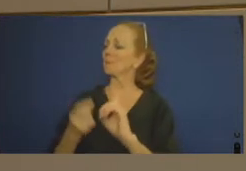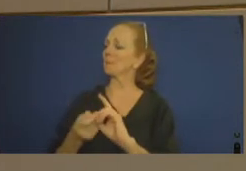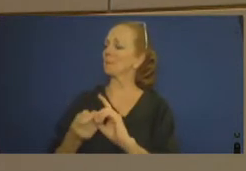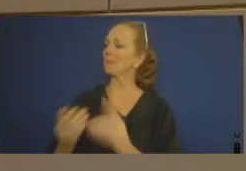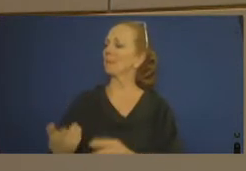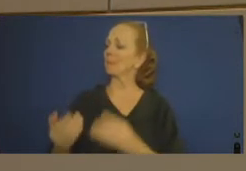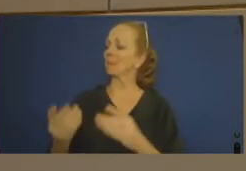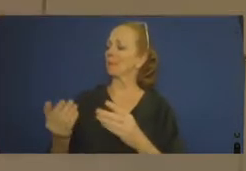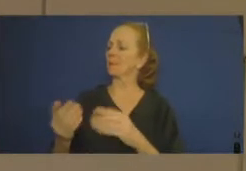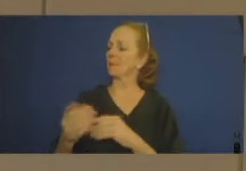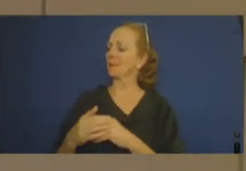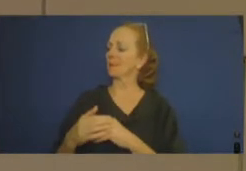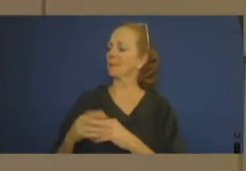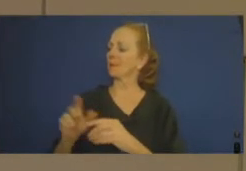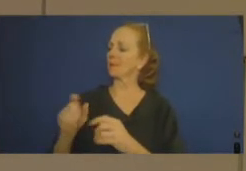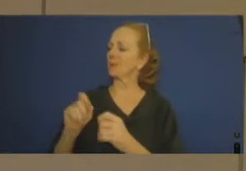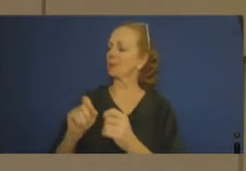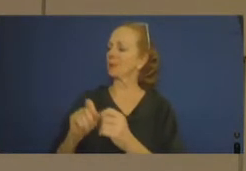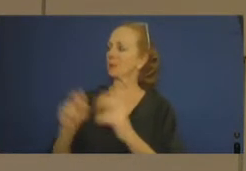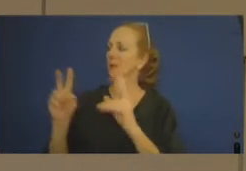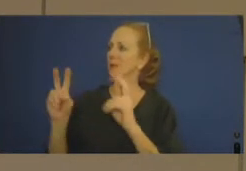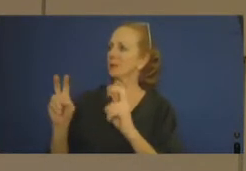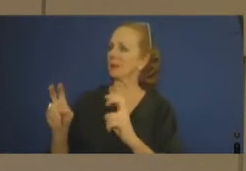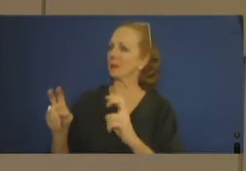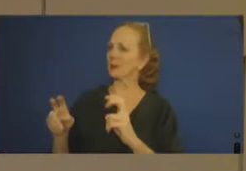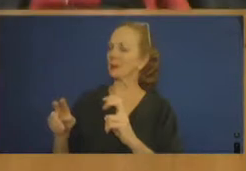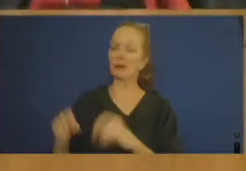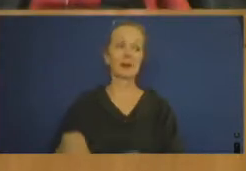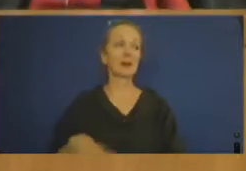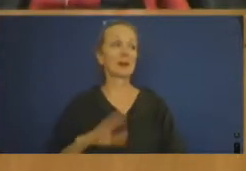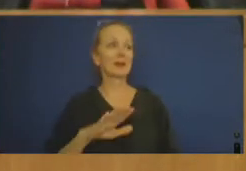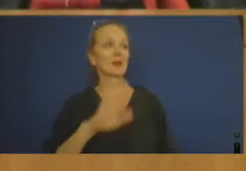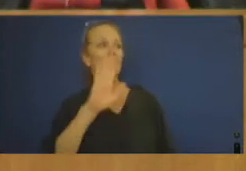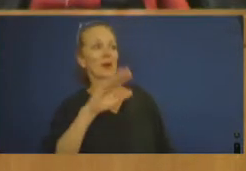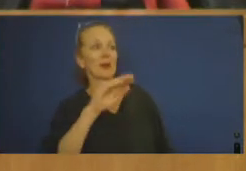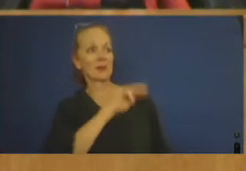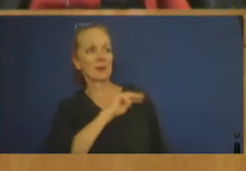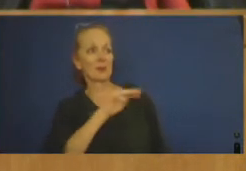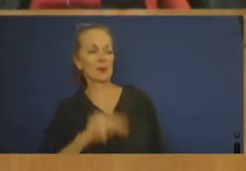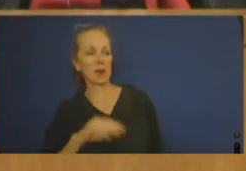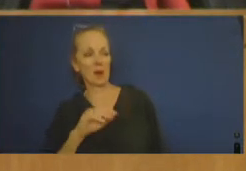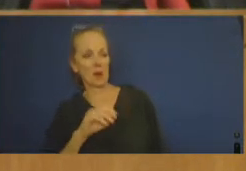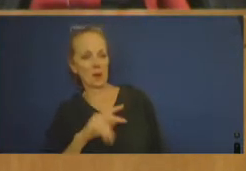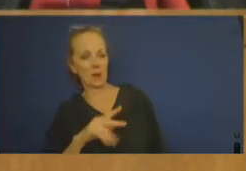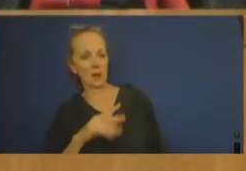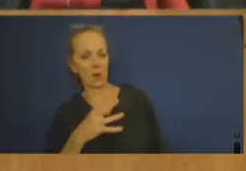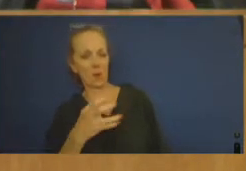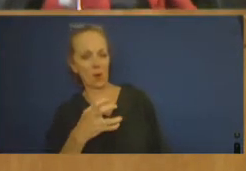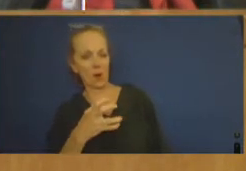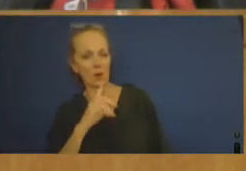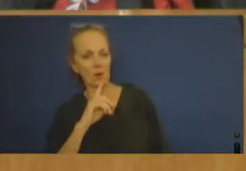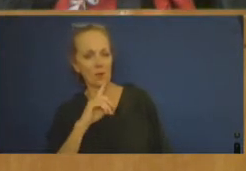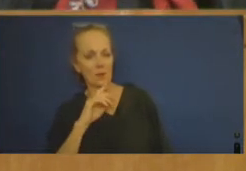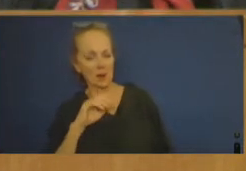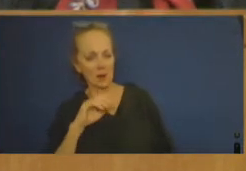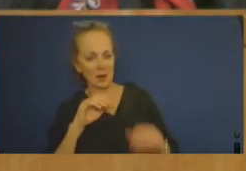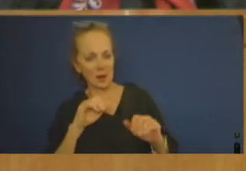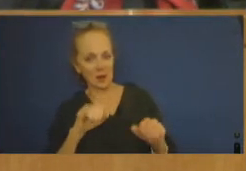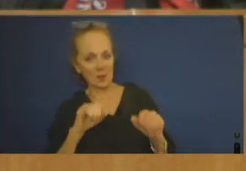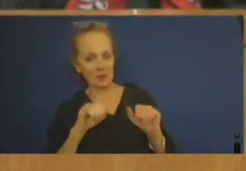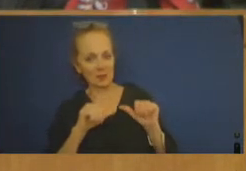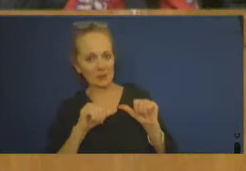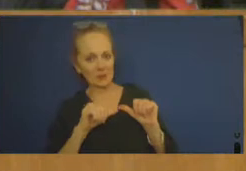and this particular topic? Great. Mayor Pro Tem, thank you so much for that opportunity. Would love to be able to continue